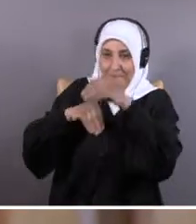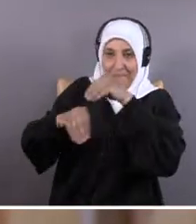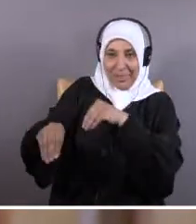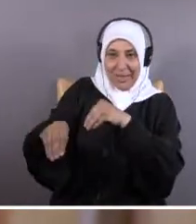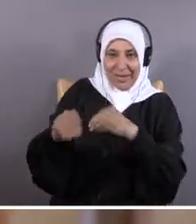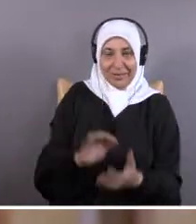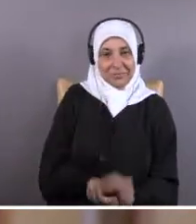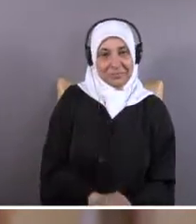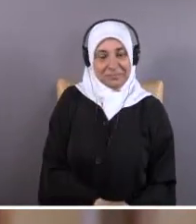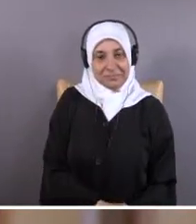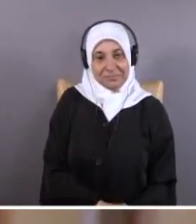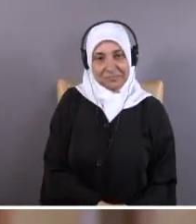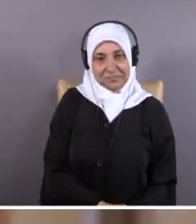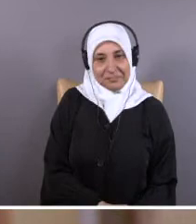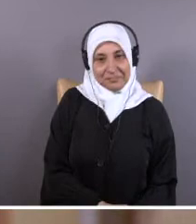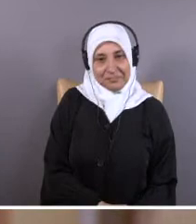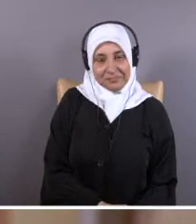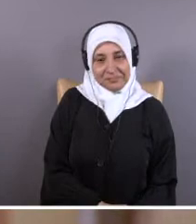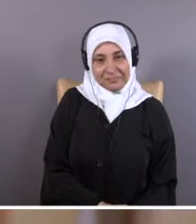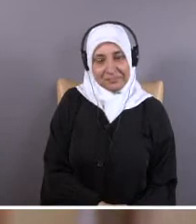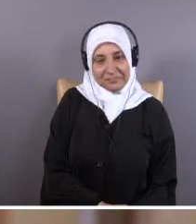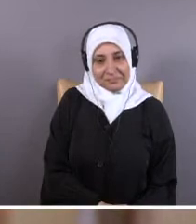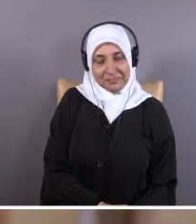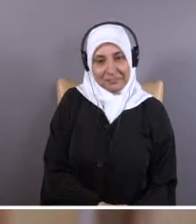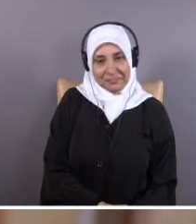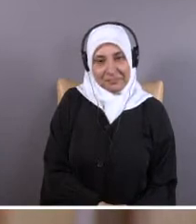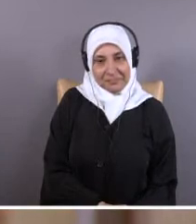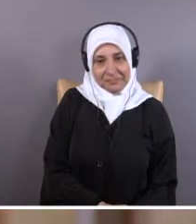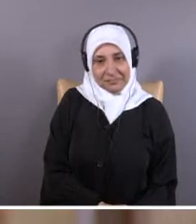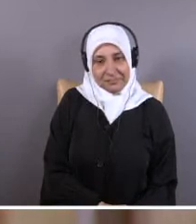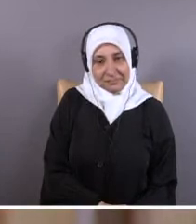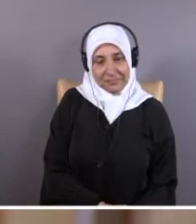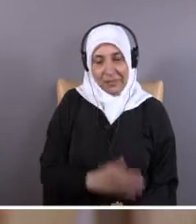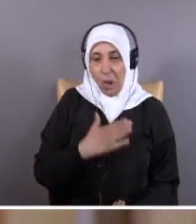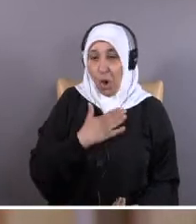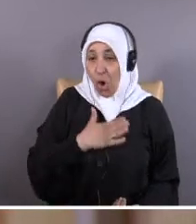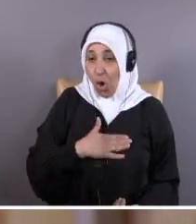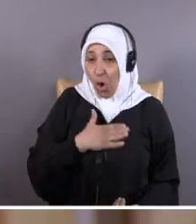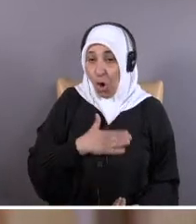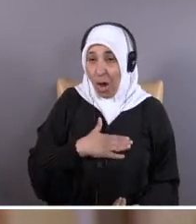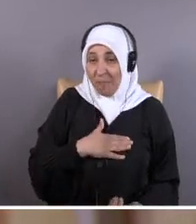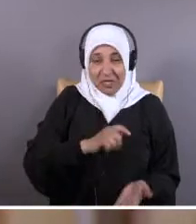To have love for my grandchildren unconditionally.